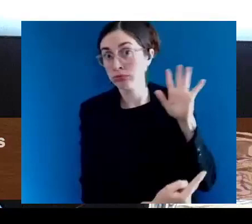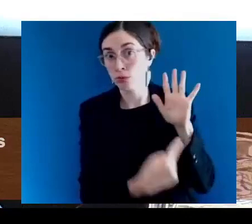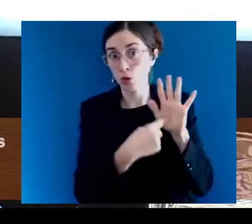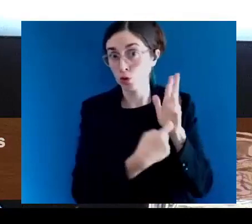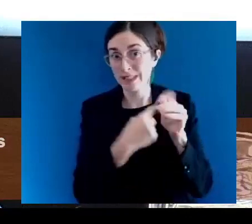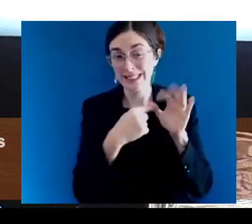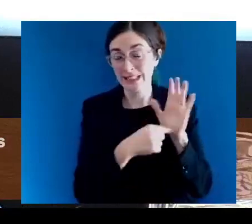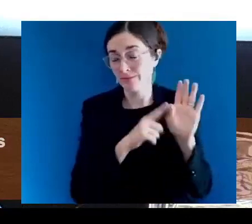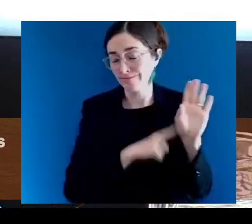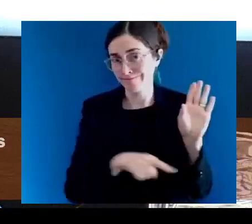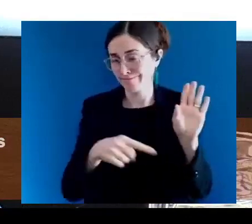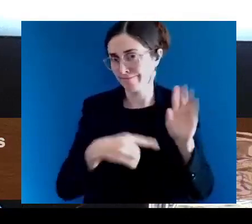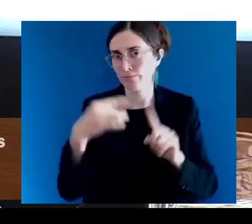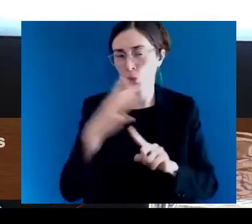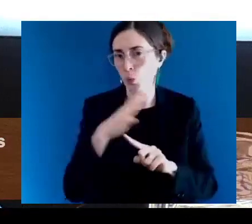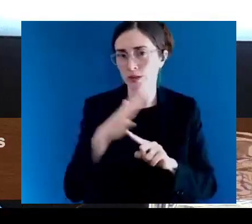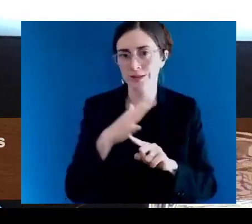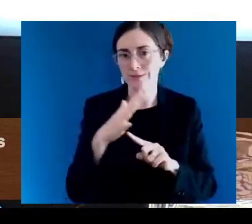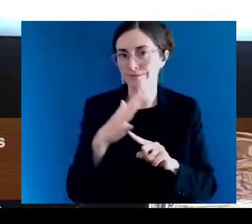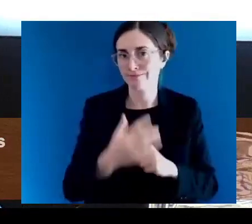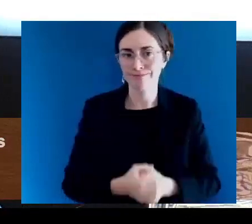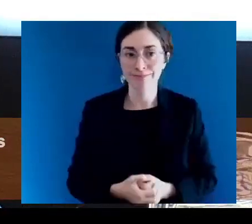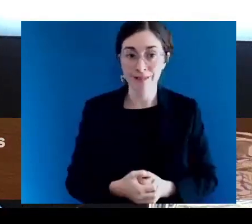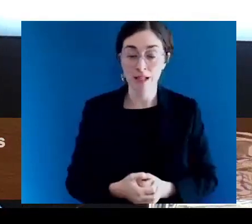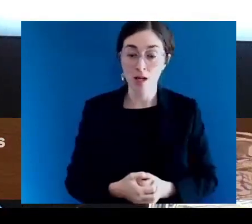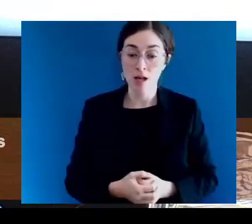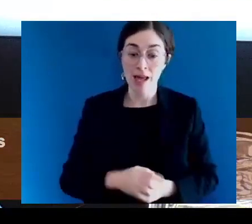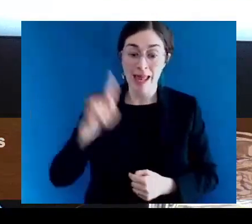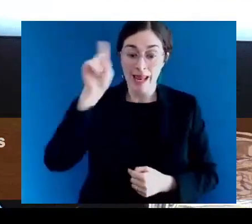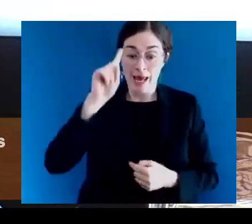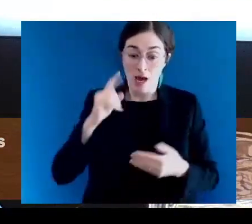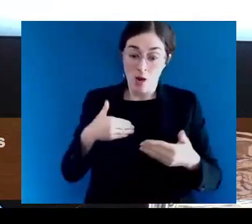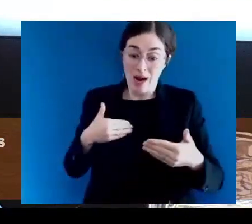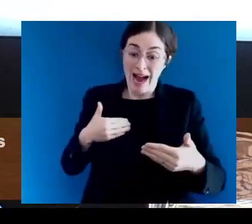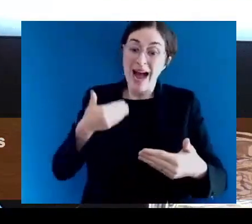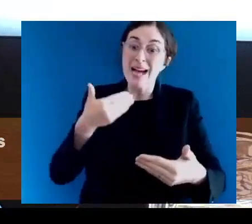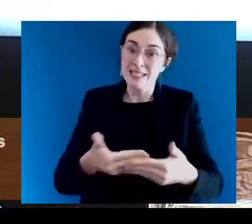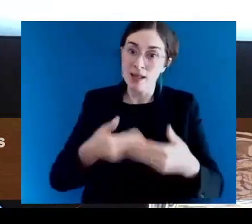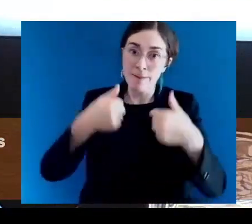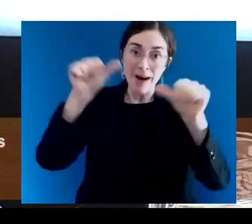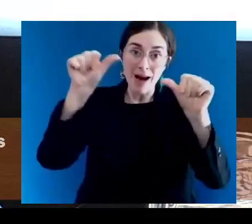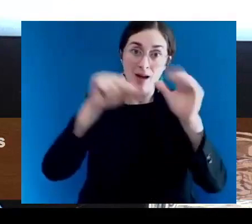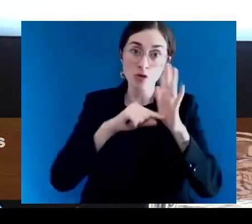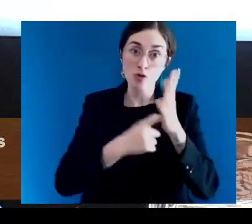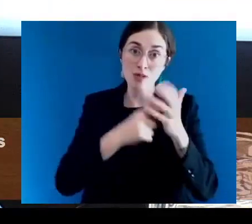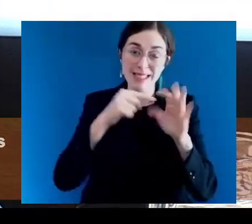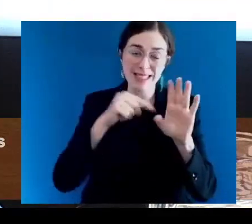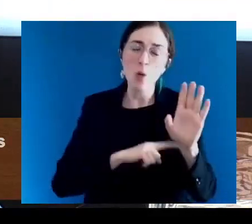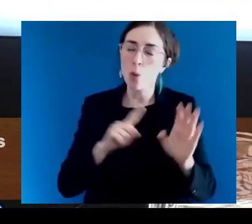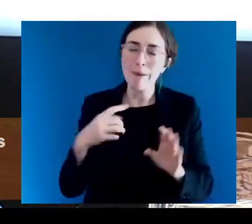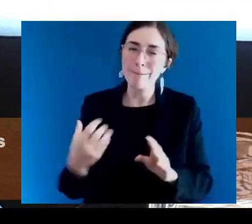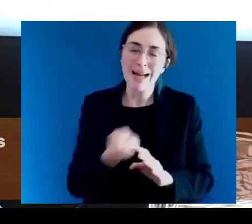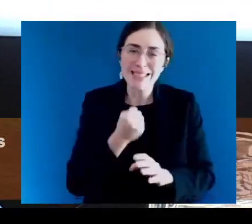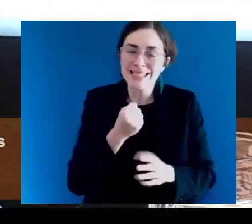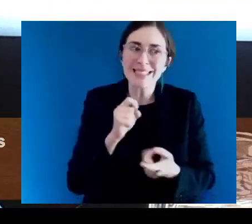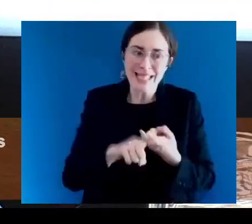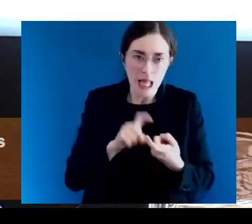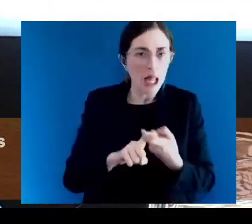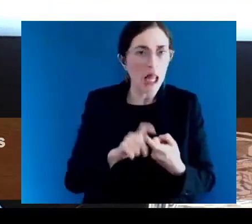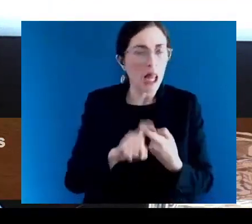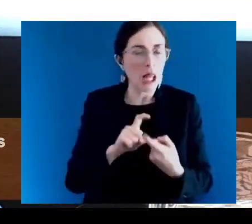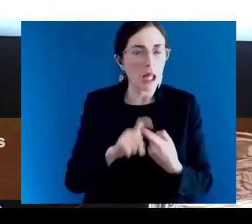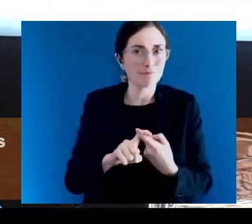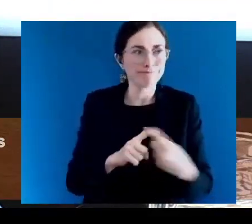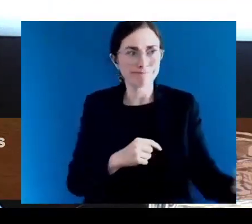point. However, what we do between now and then, we need to be measured by, and we need to be held accountable